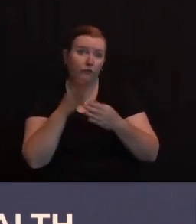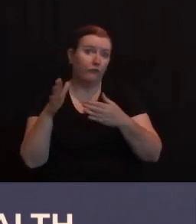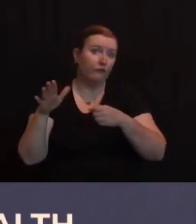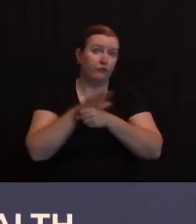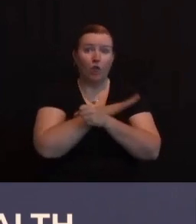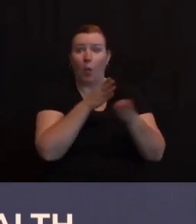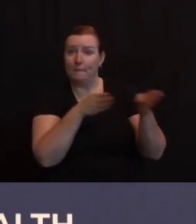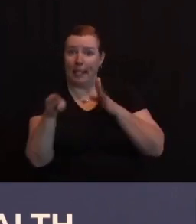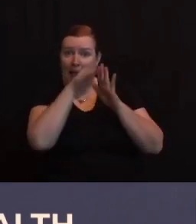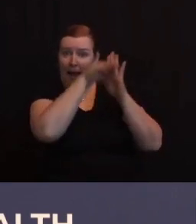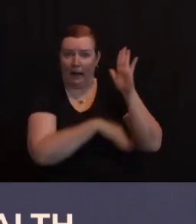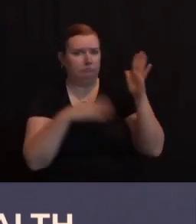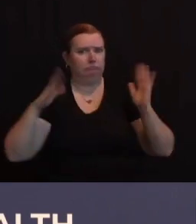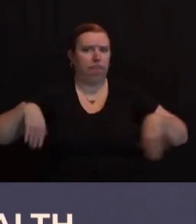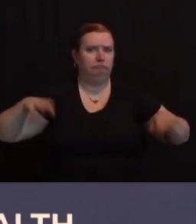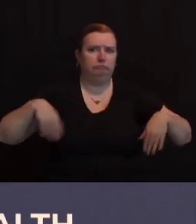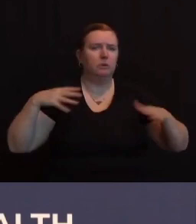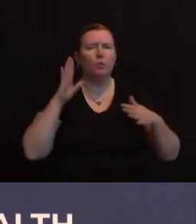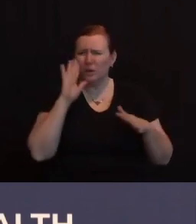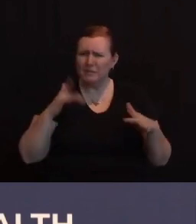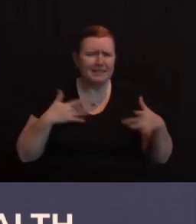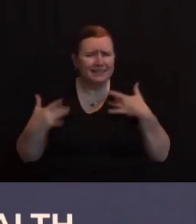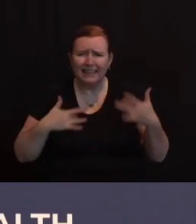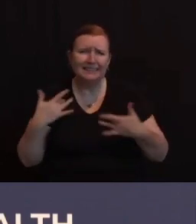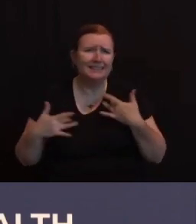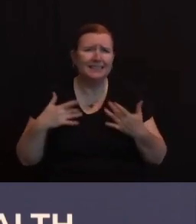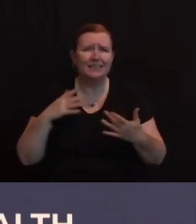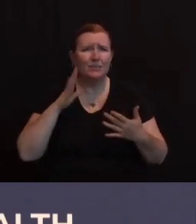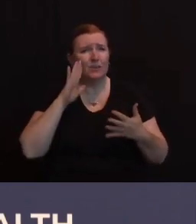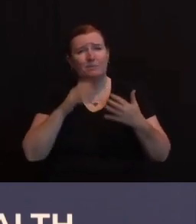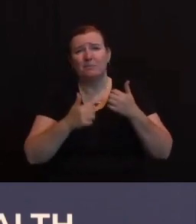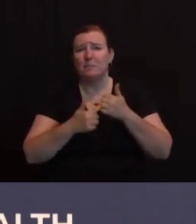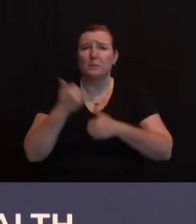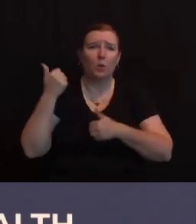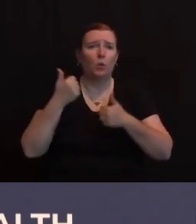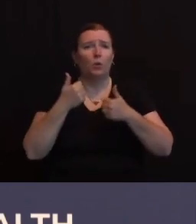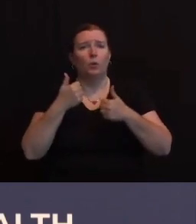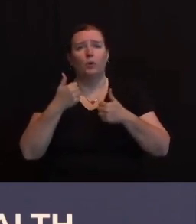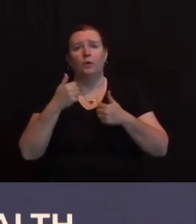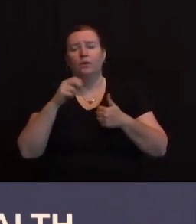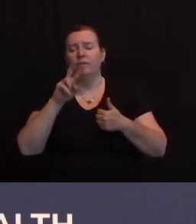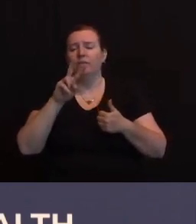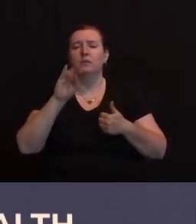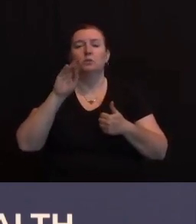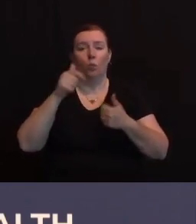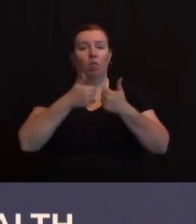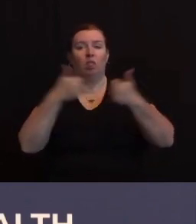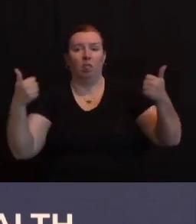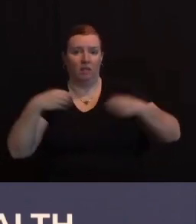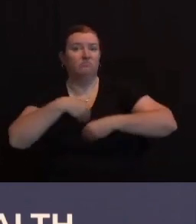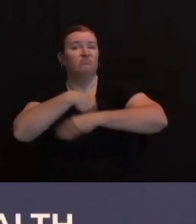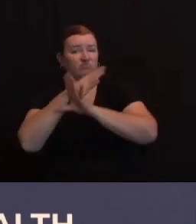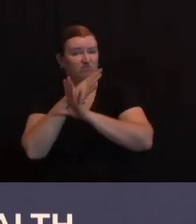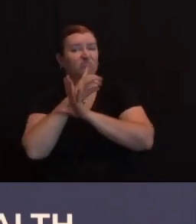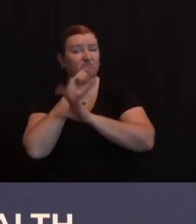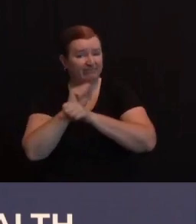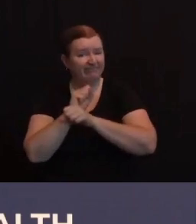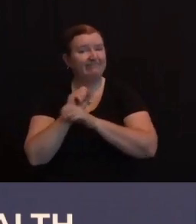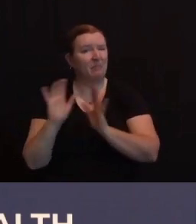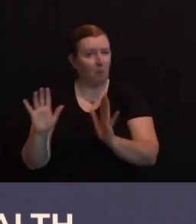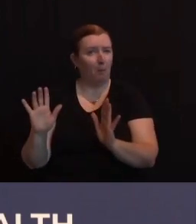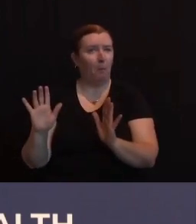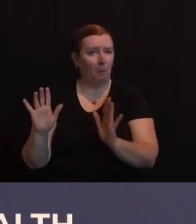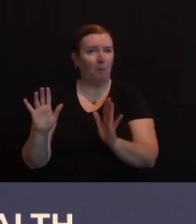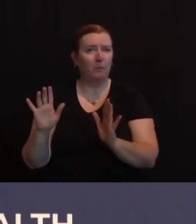exciting, largely virtual event. We have not made a decision yet on the general election, but Matt